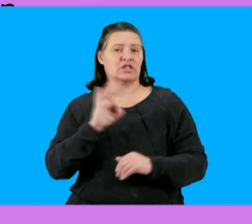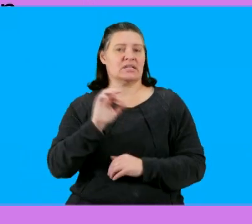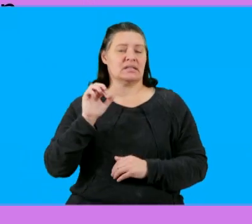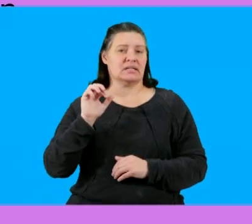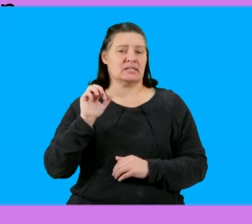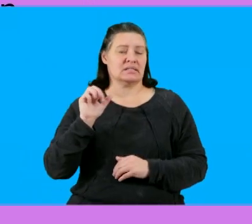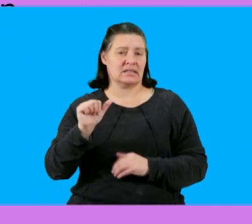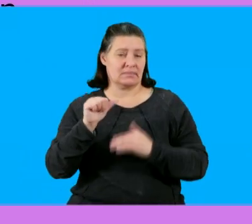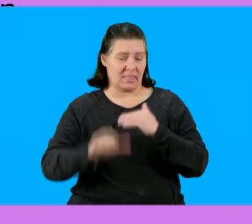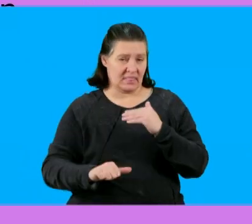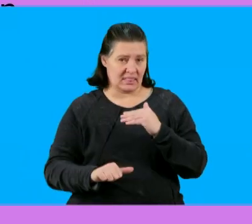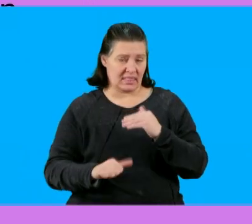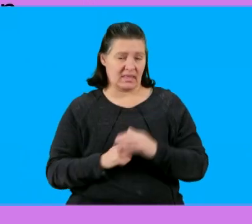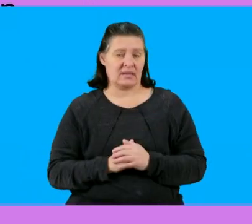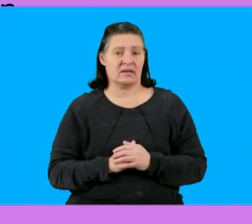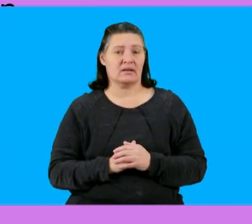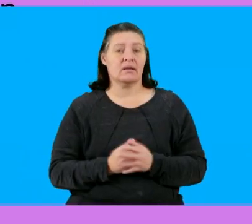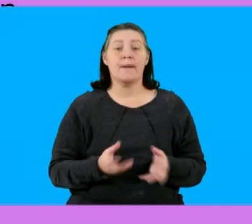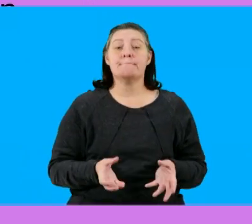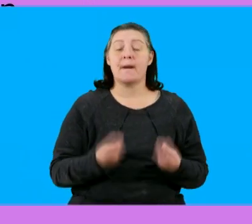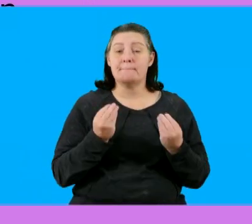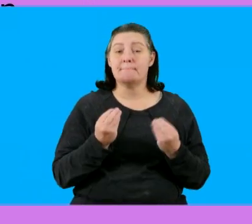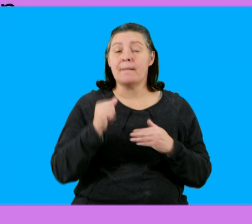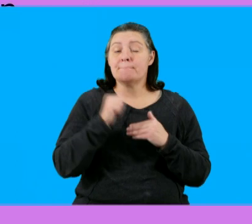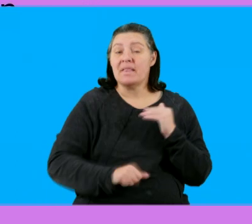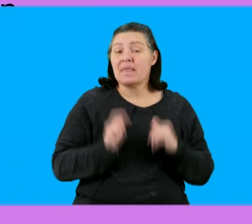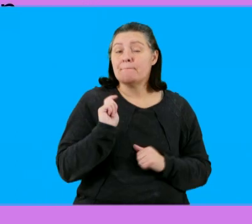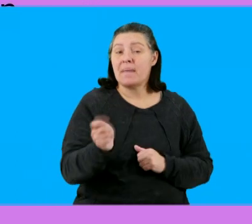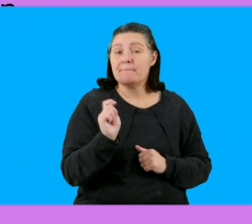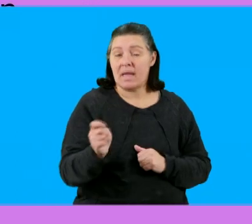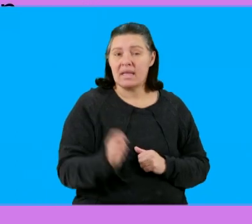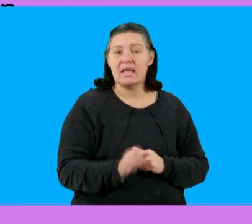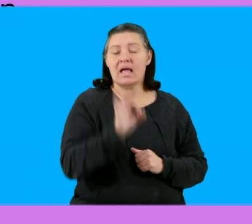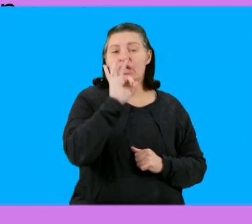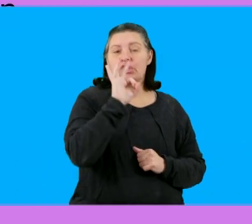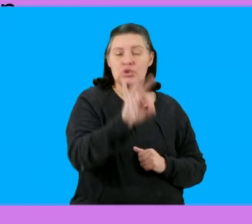36 months. That will give us, write it here,